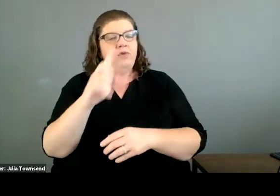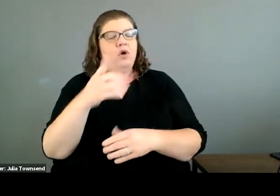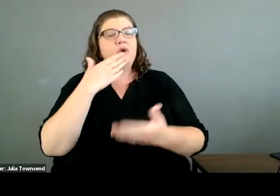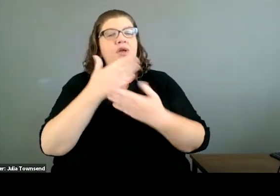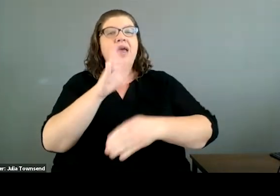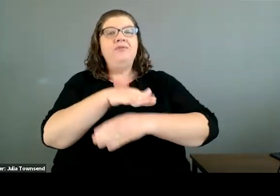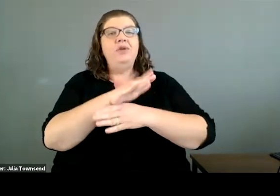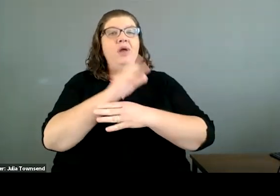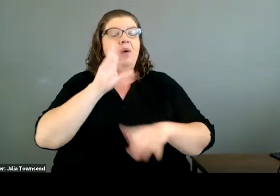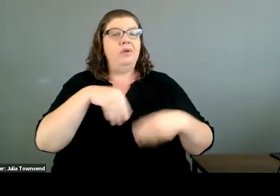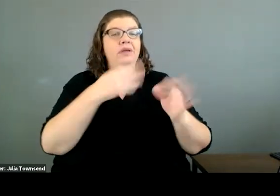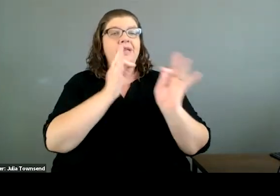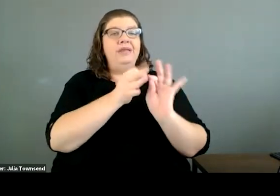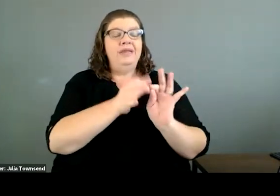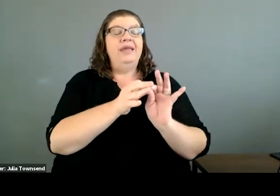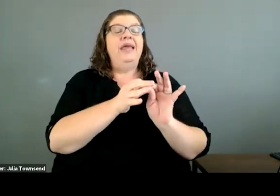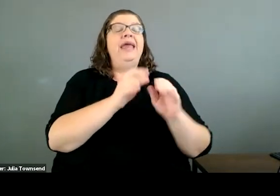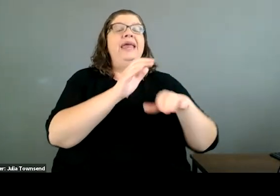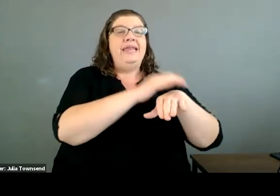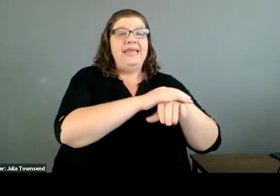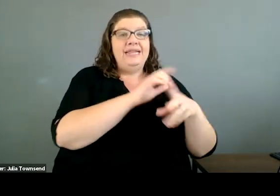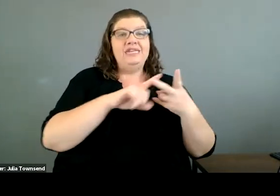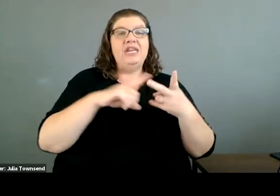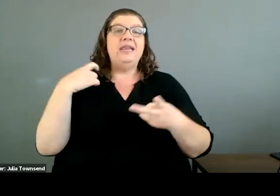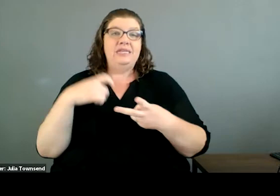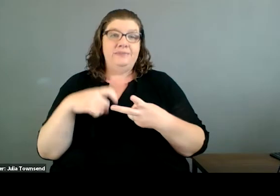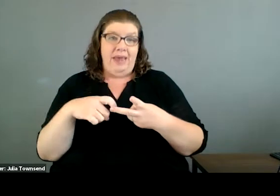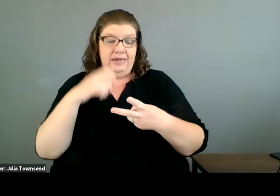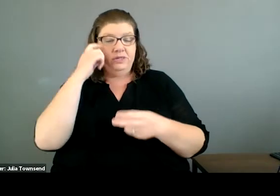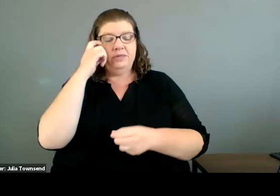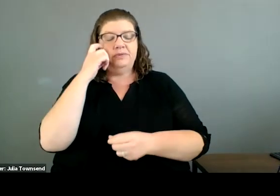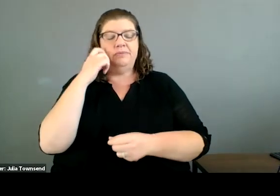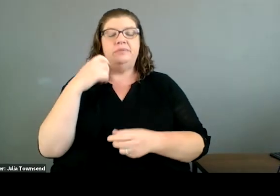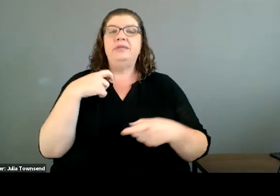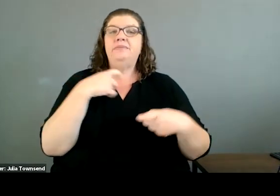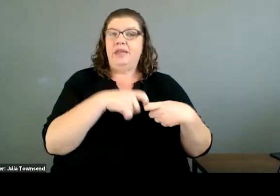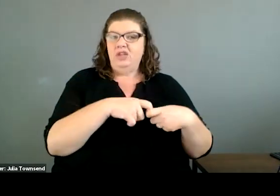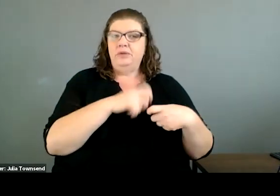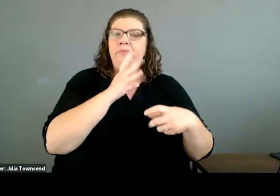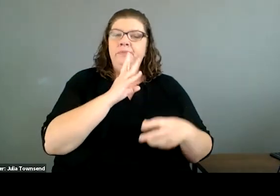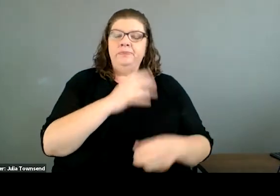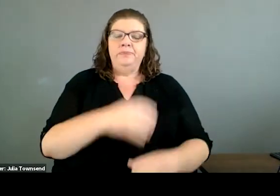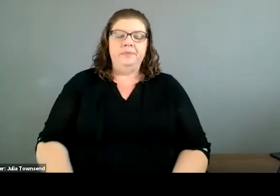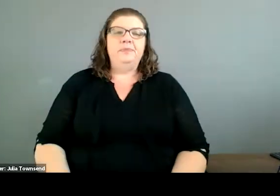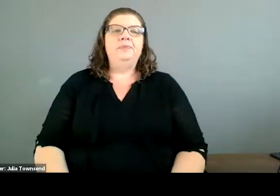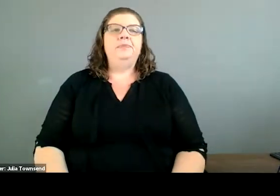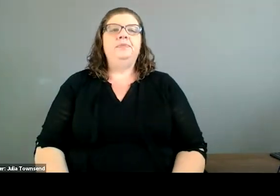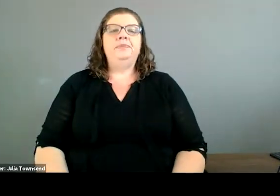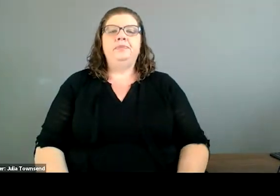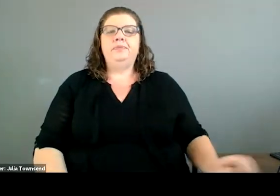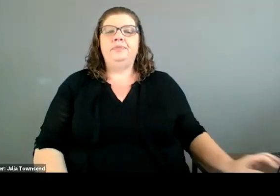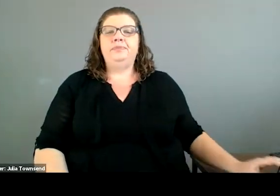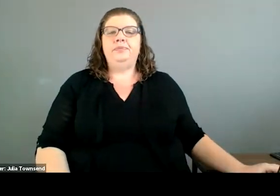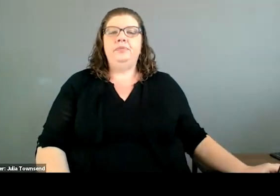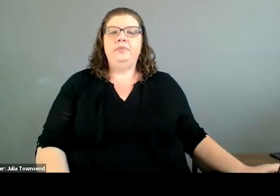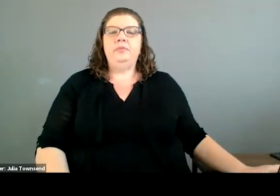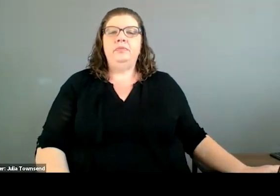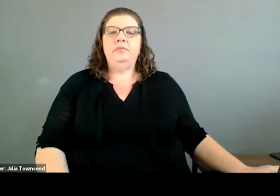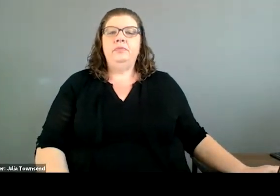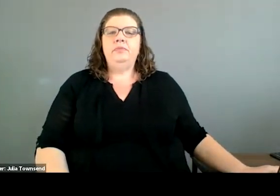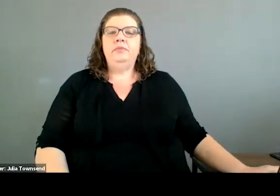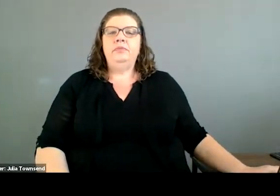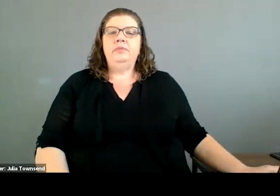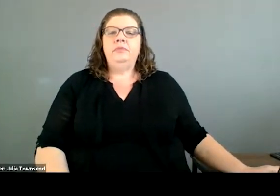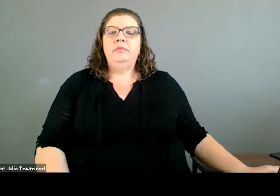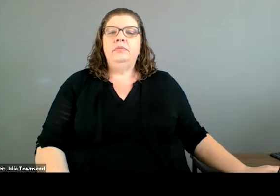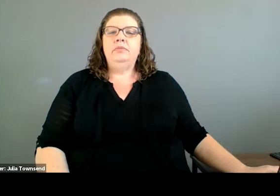this interpretation announcement in English and Spanish. Buenas tardes. Voy a dar este anuncio sobre la interpretación en inglés y en español.